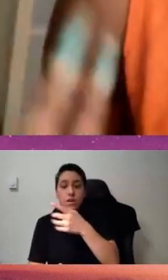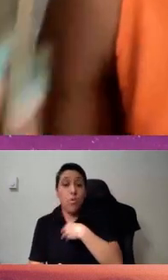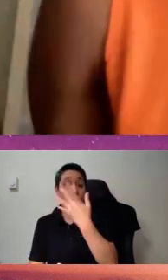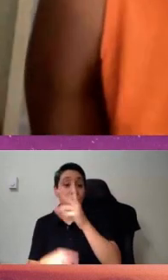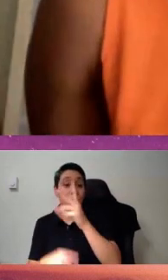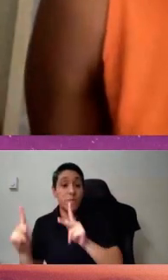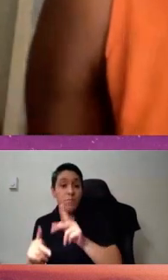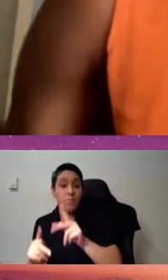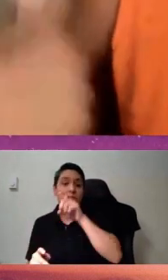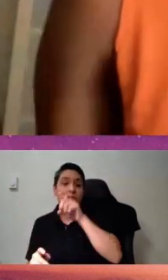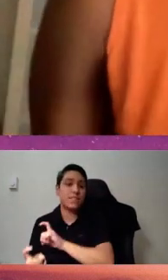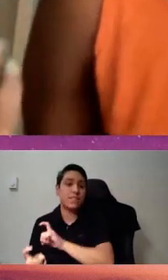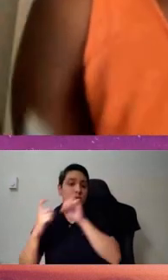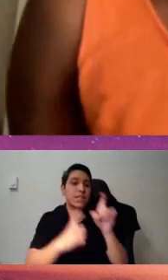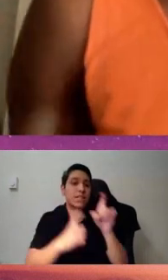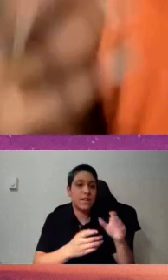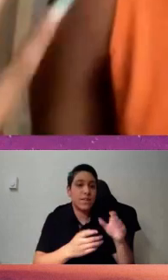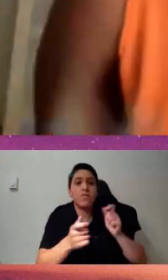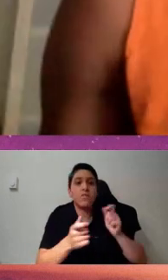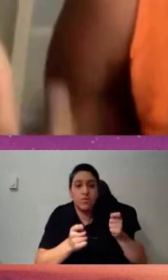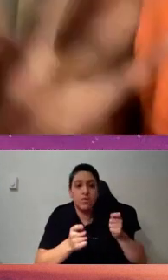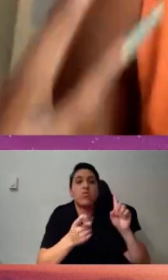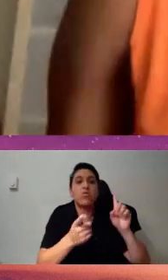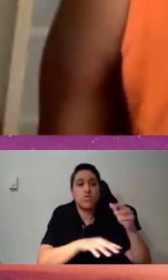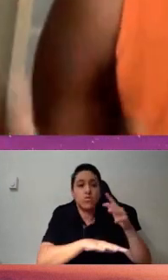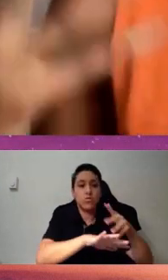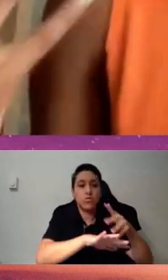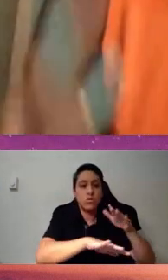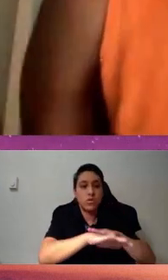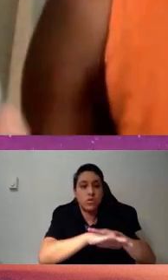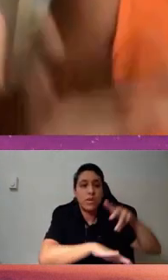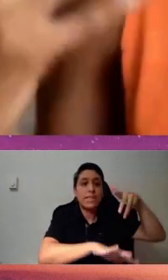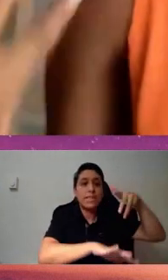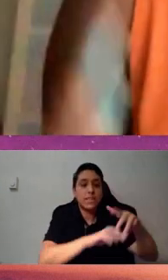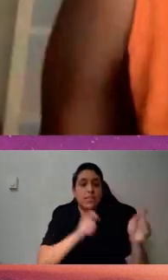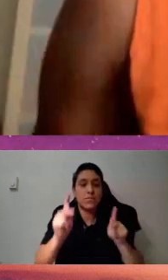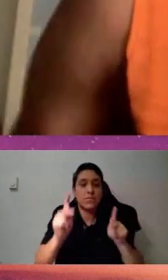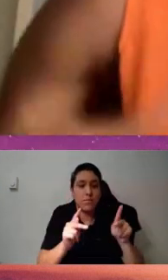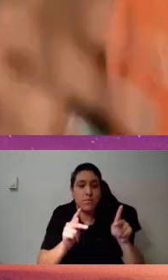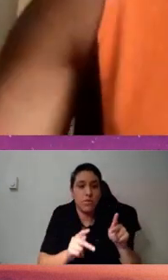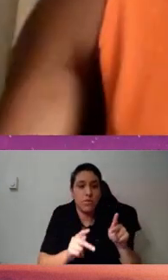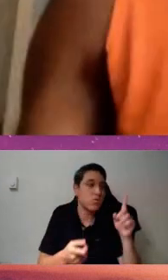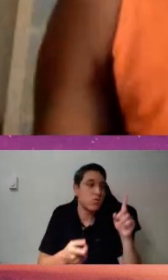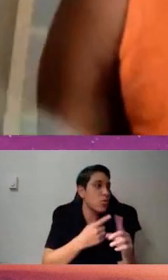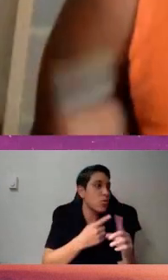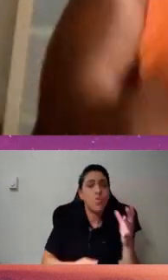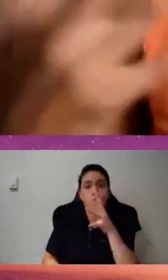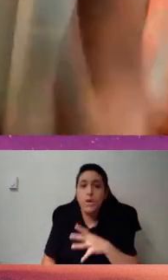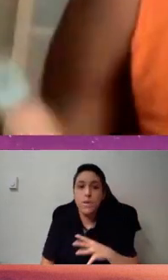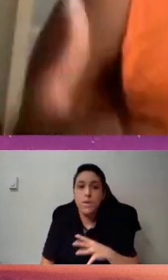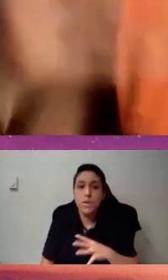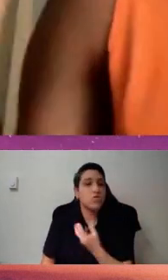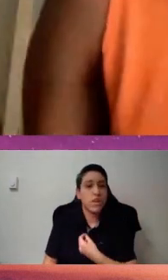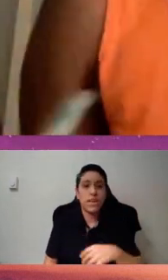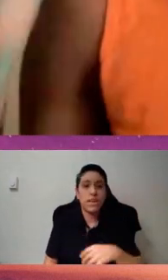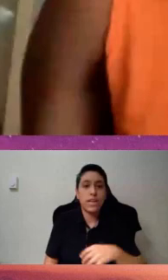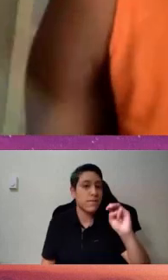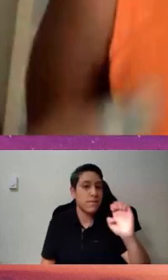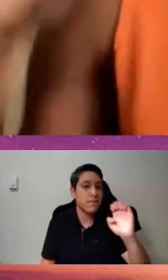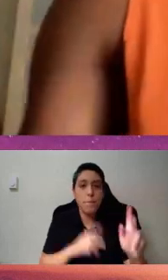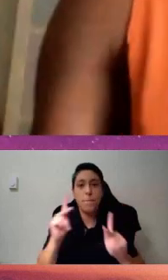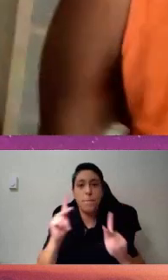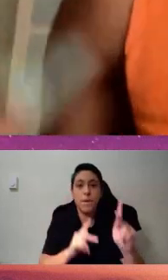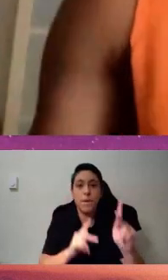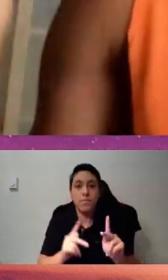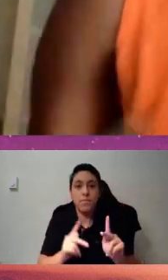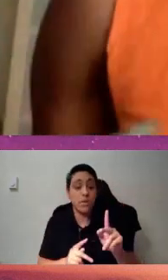they're supposed to have. Hand this over to the women and femmes and trans women and two-spirit people who, again, continuously run